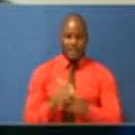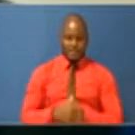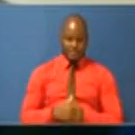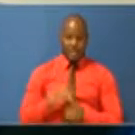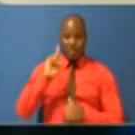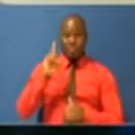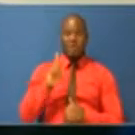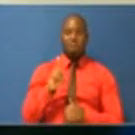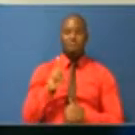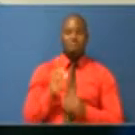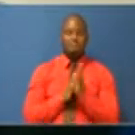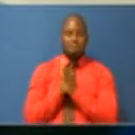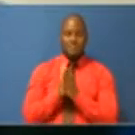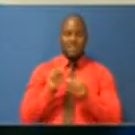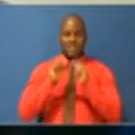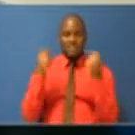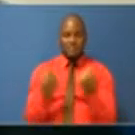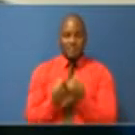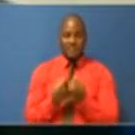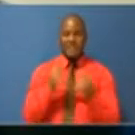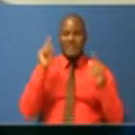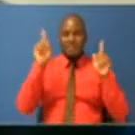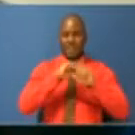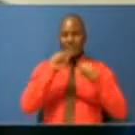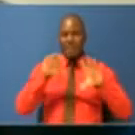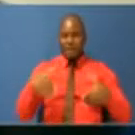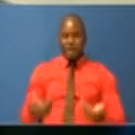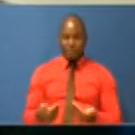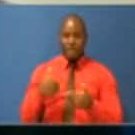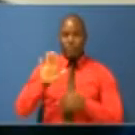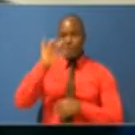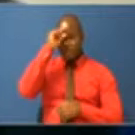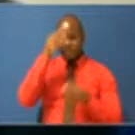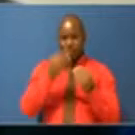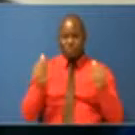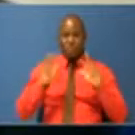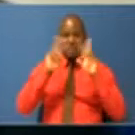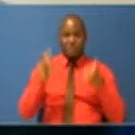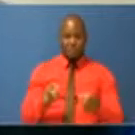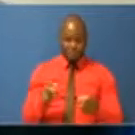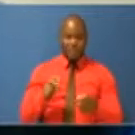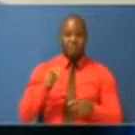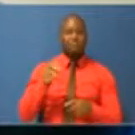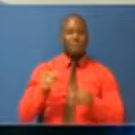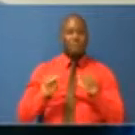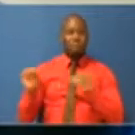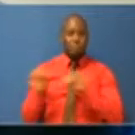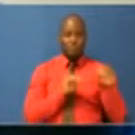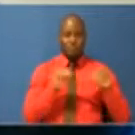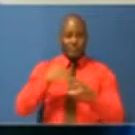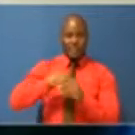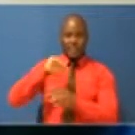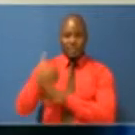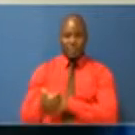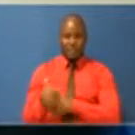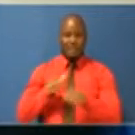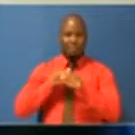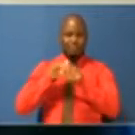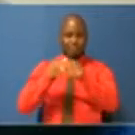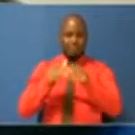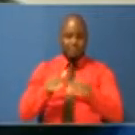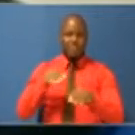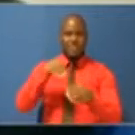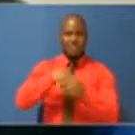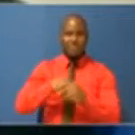nairobi's public transit system is a myth how will your administration fix the issue of commuting through town and the traffic jams we